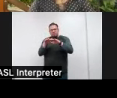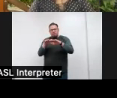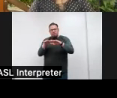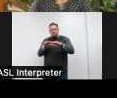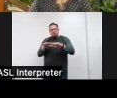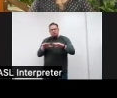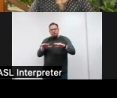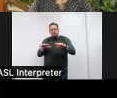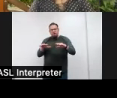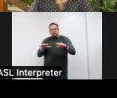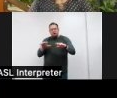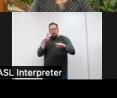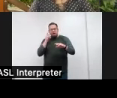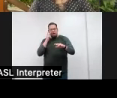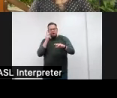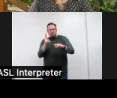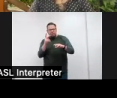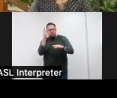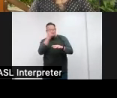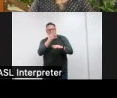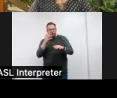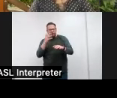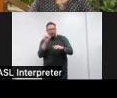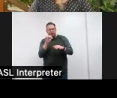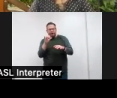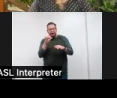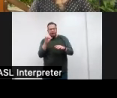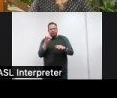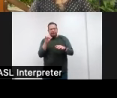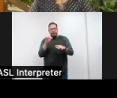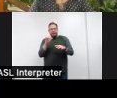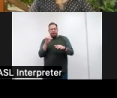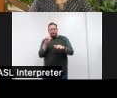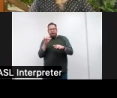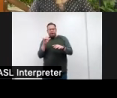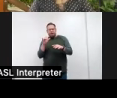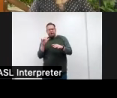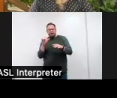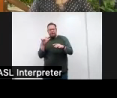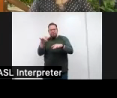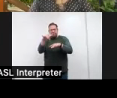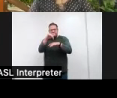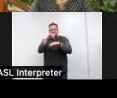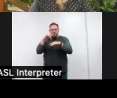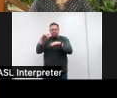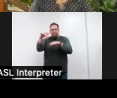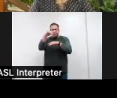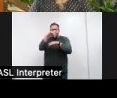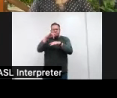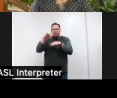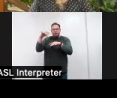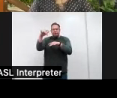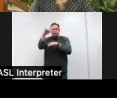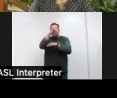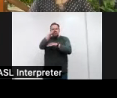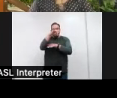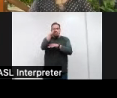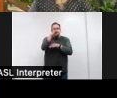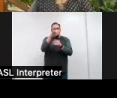see, they look like there's what there blue, and then there's like circular lines. That used to be the mouth